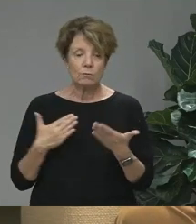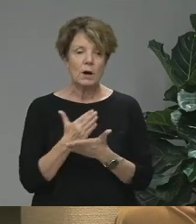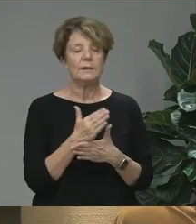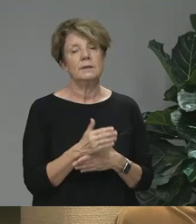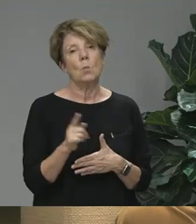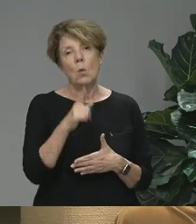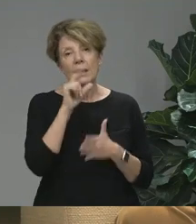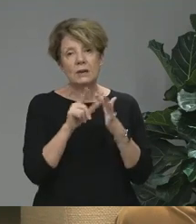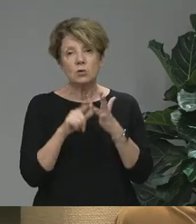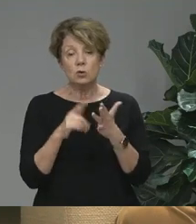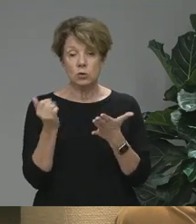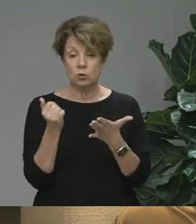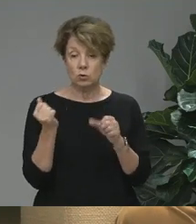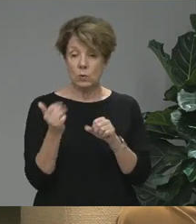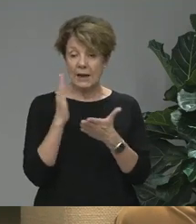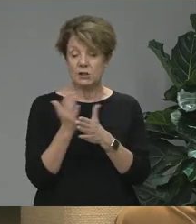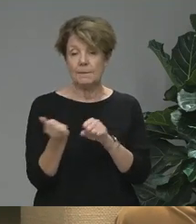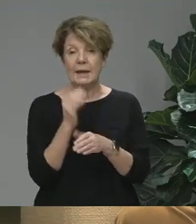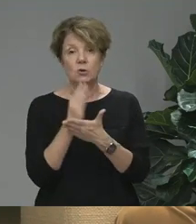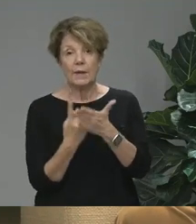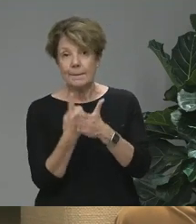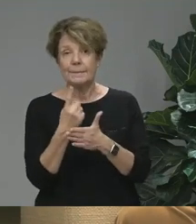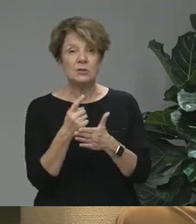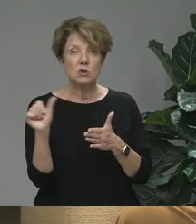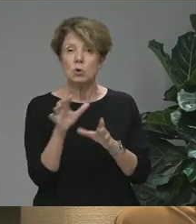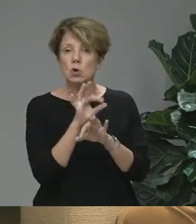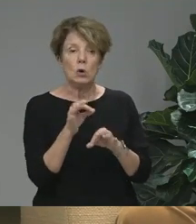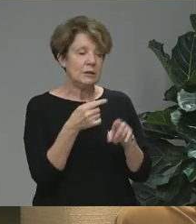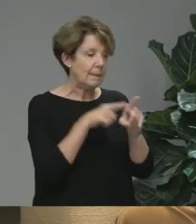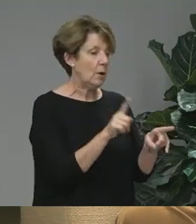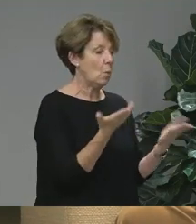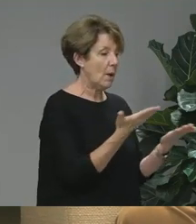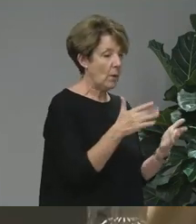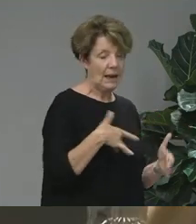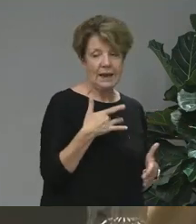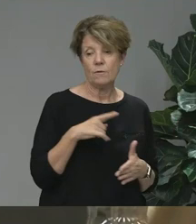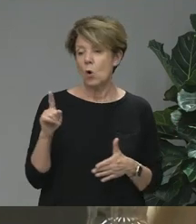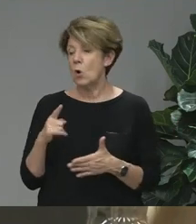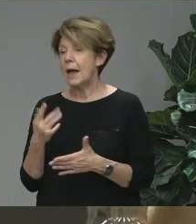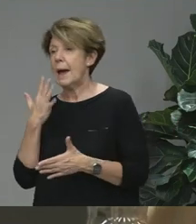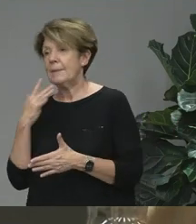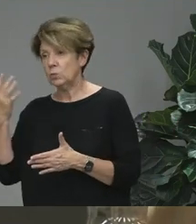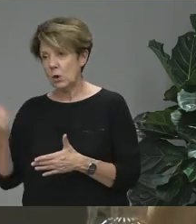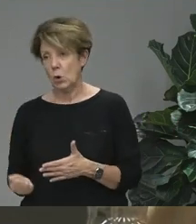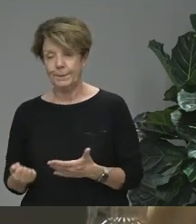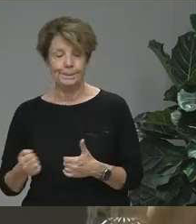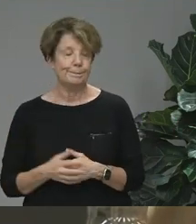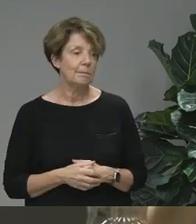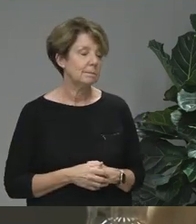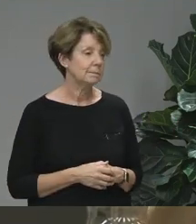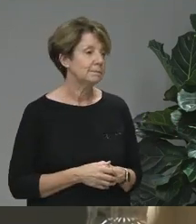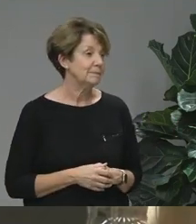to enforce them when we need to shouldn't depend on where we live or what our bank balance is. Mm. There's a question from an